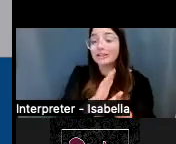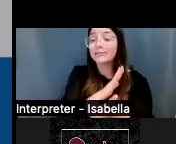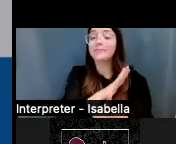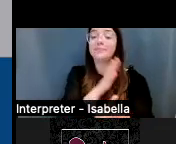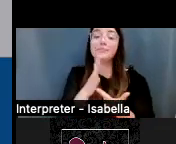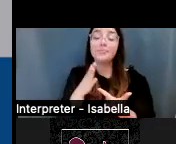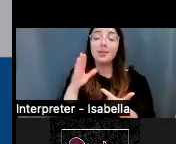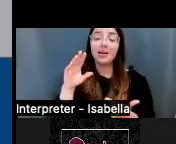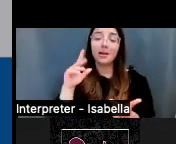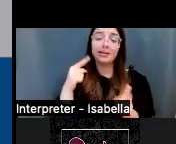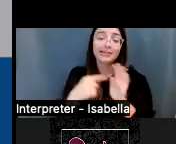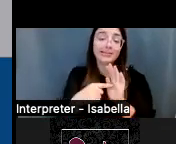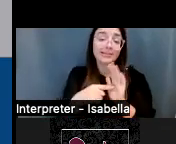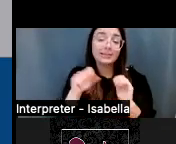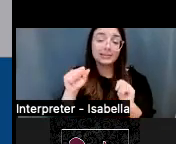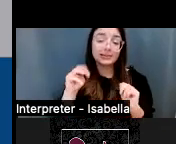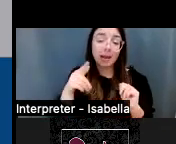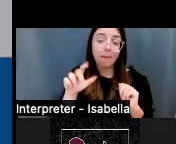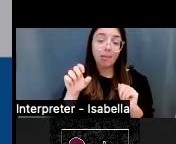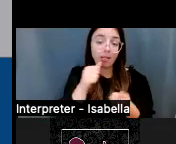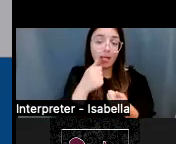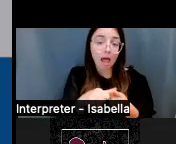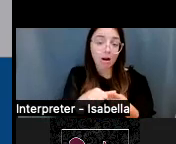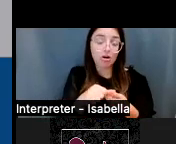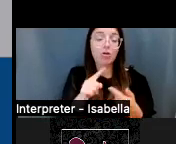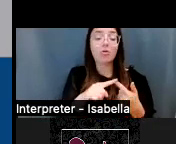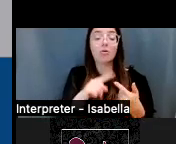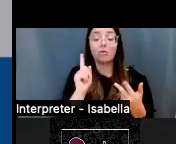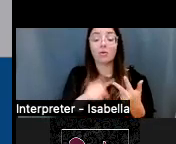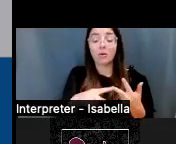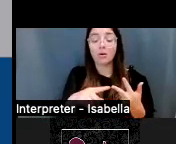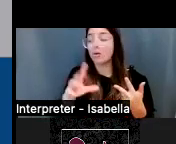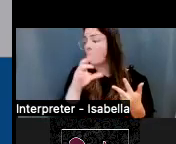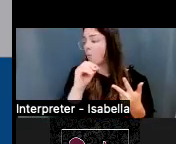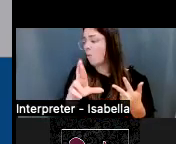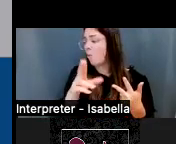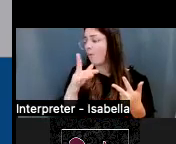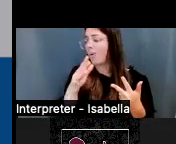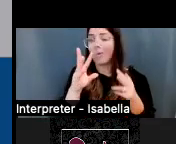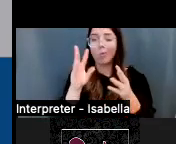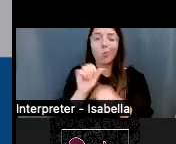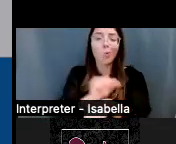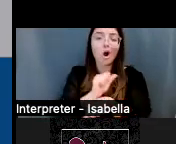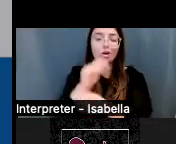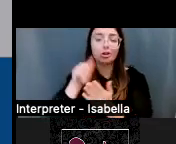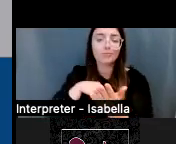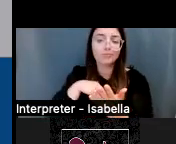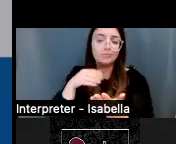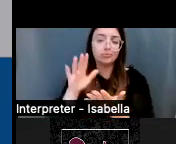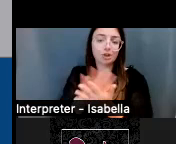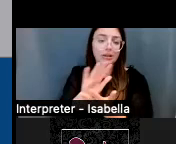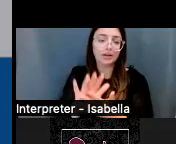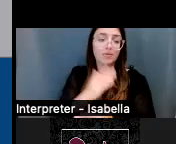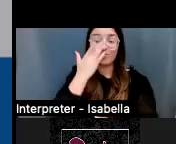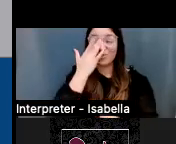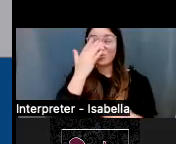And this is an ever evolving, we continue to add to the library. So like I said, we have about 10 now, and I